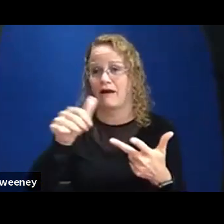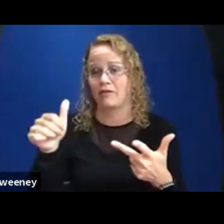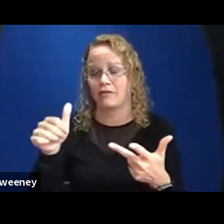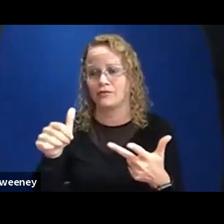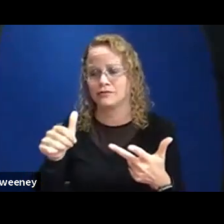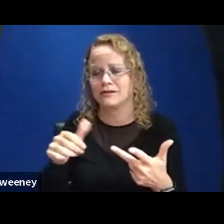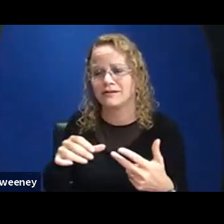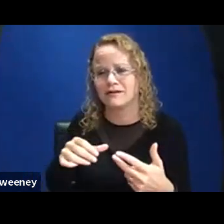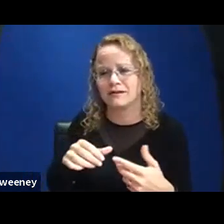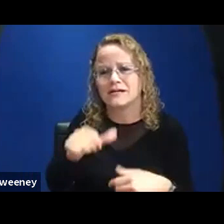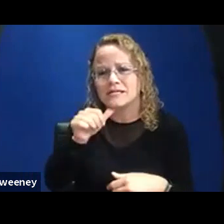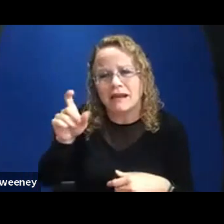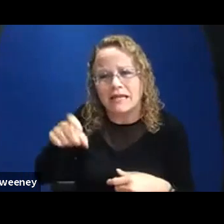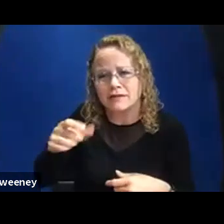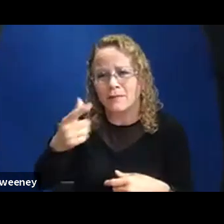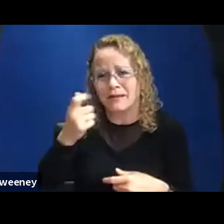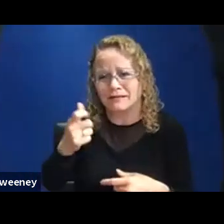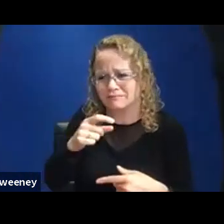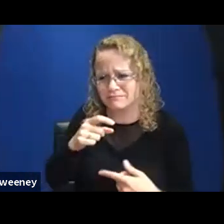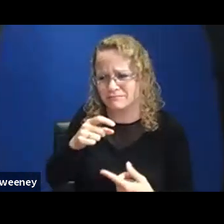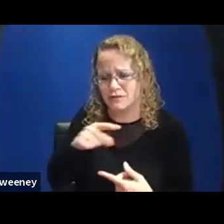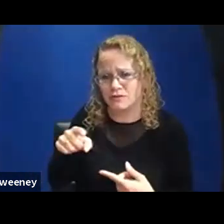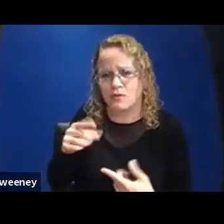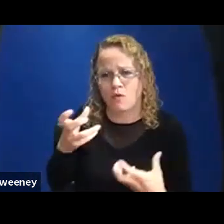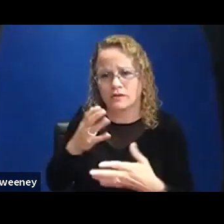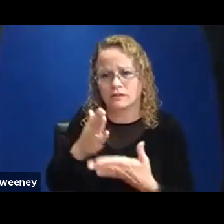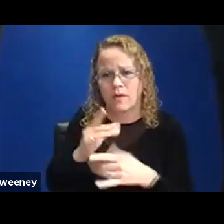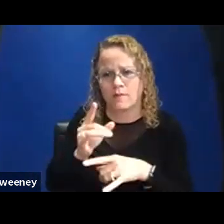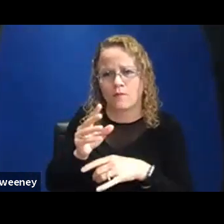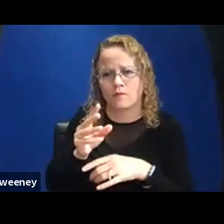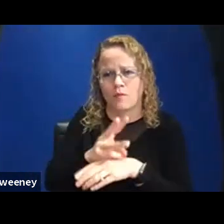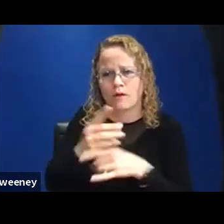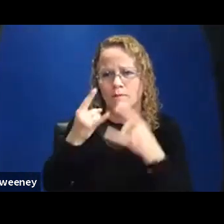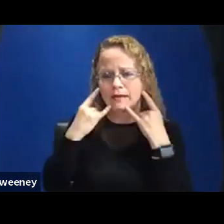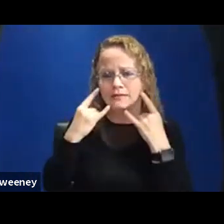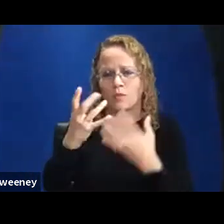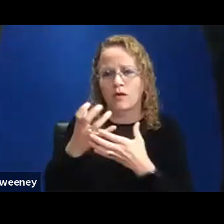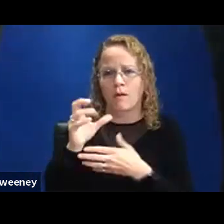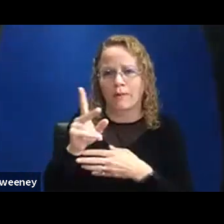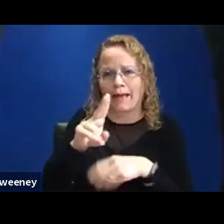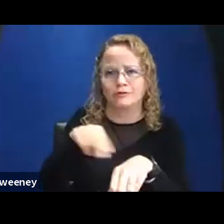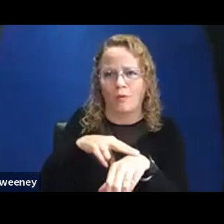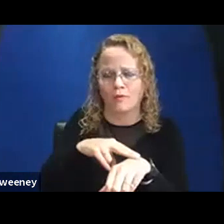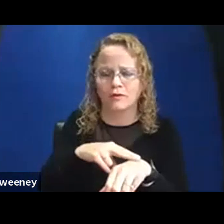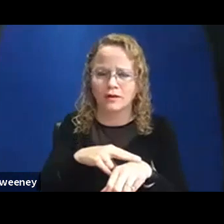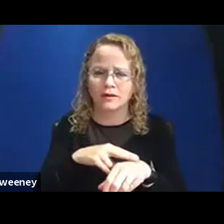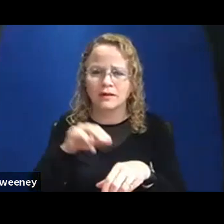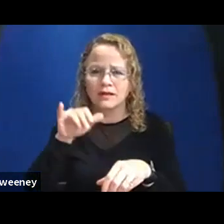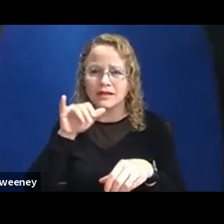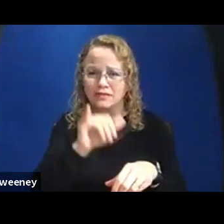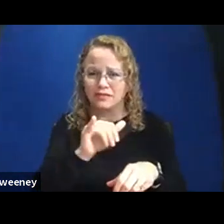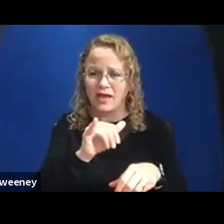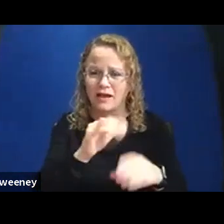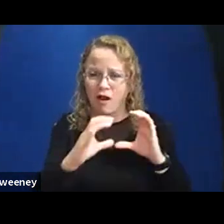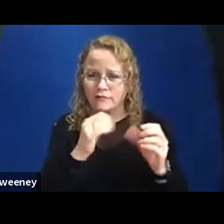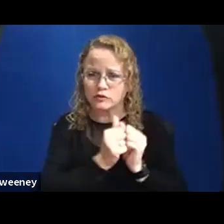unnecessarily because we want to stop wearing masks or we want to get back to normal. The gravity of that conversation with Jenny's family